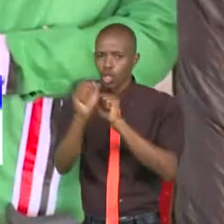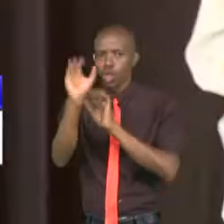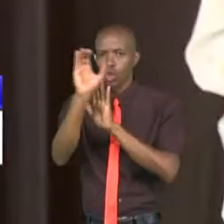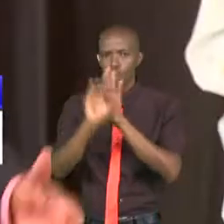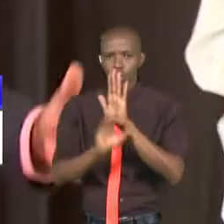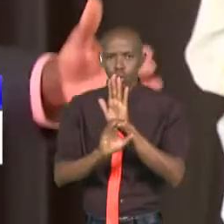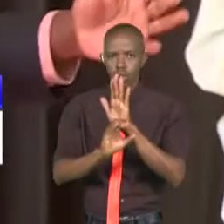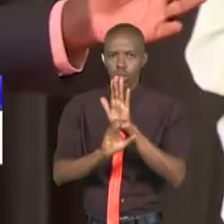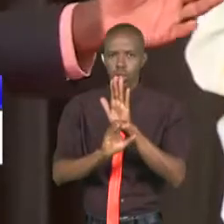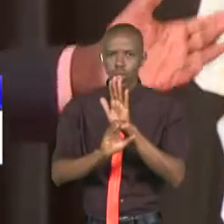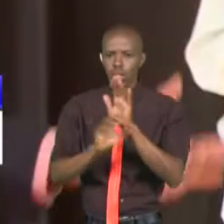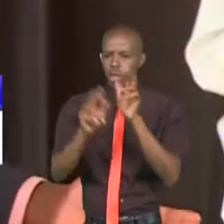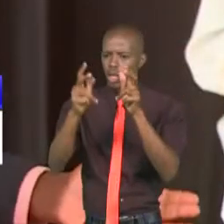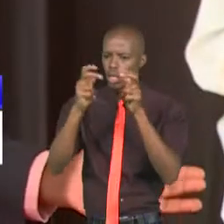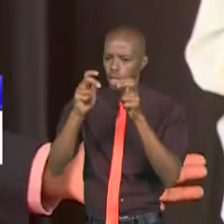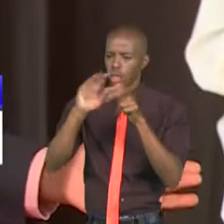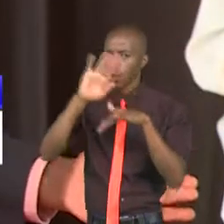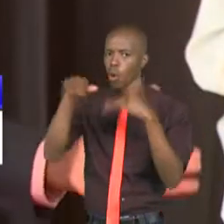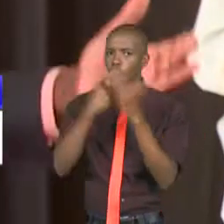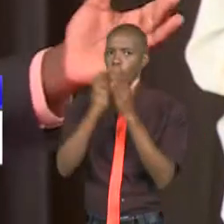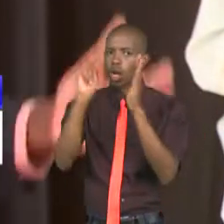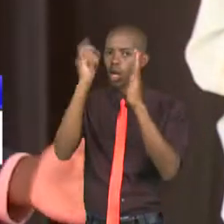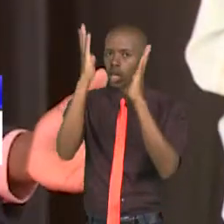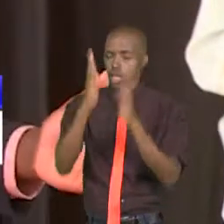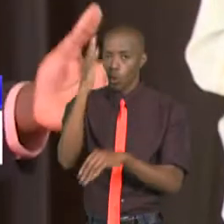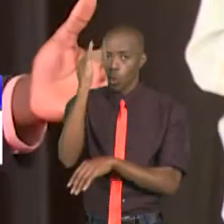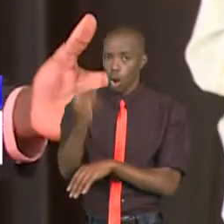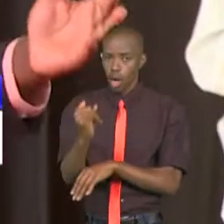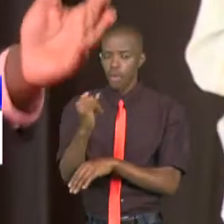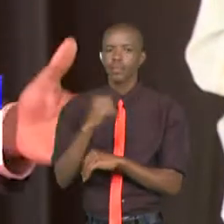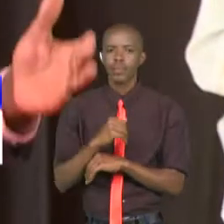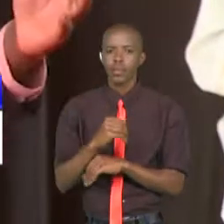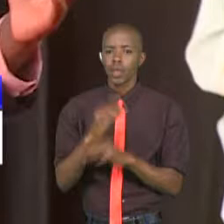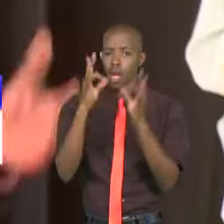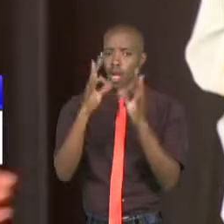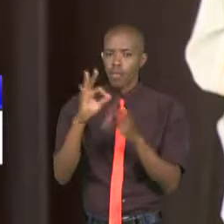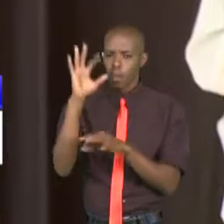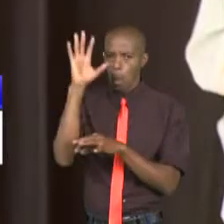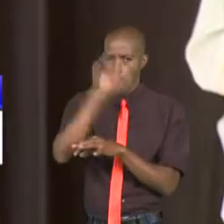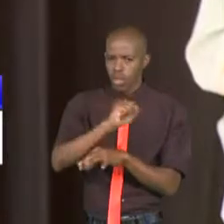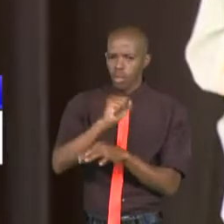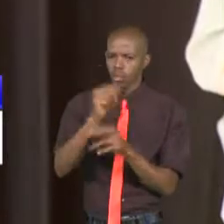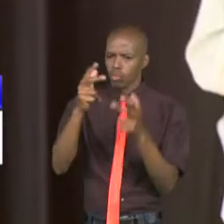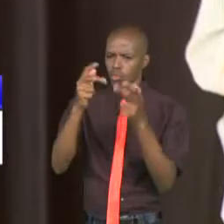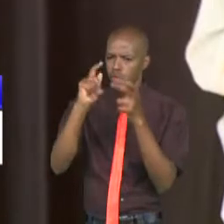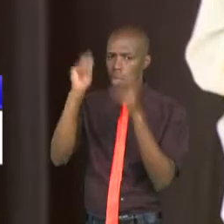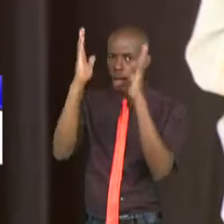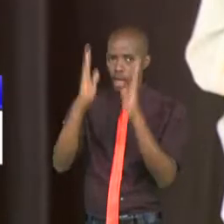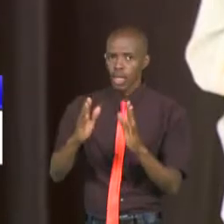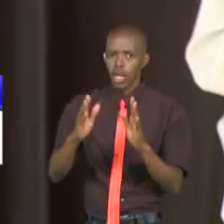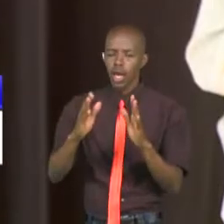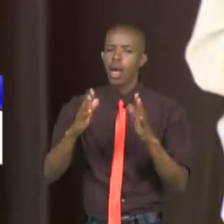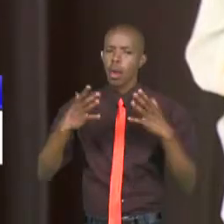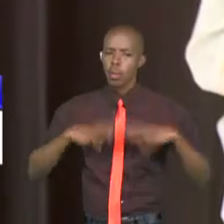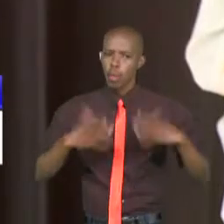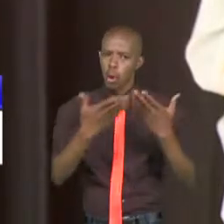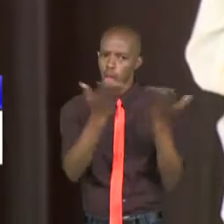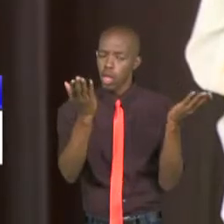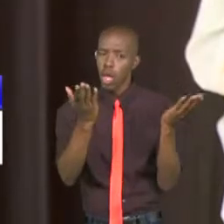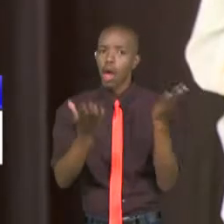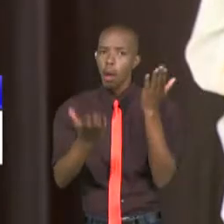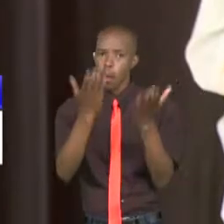constitution. Tusikiza Wakenya wote, kwa sababu tukikosa kuwasikiza, kuna watu ambao